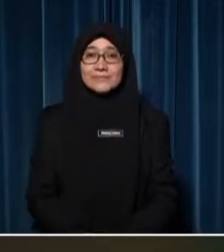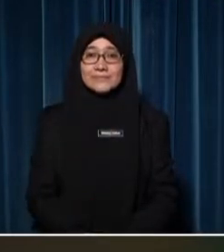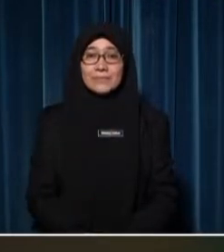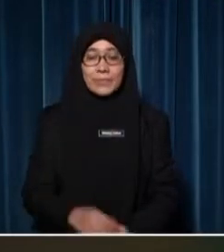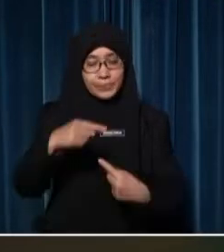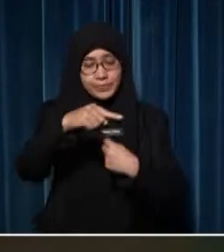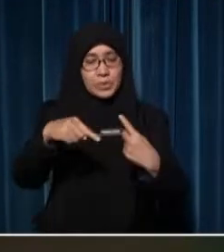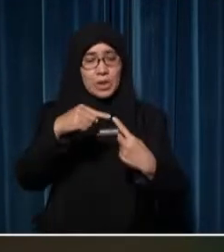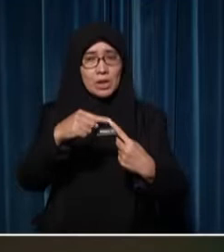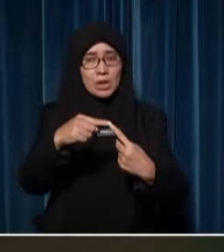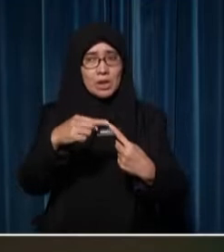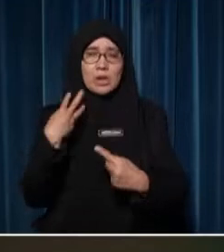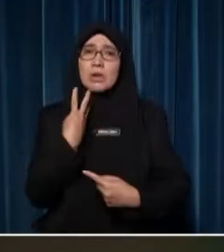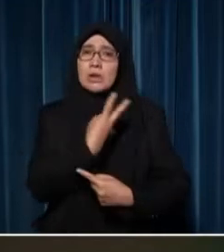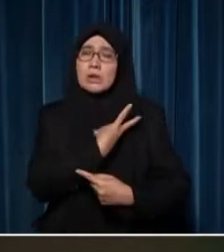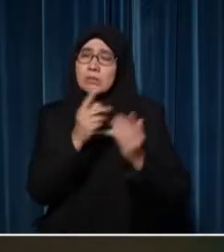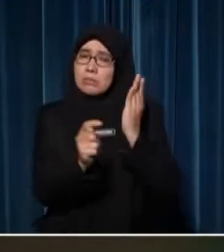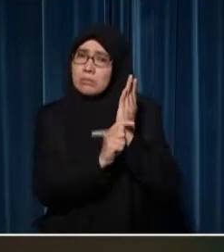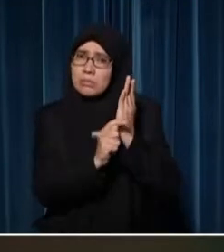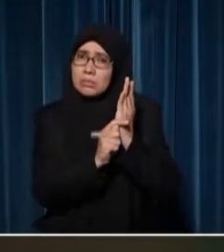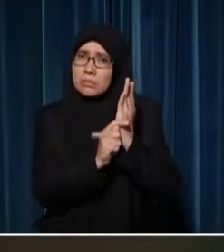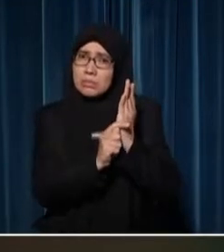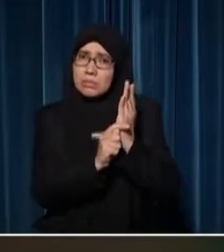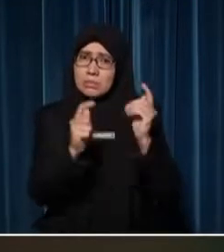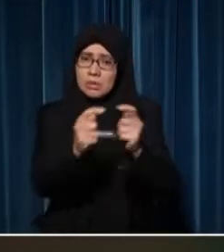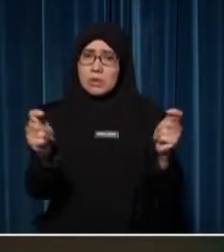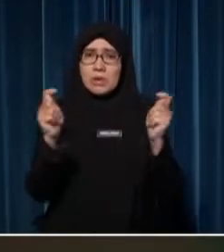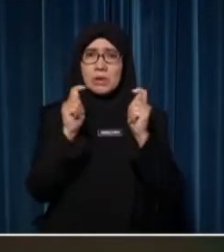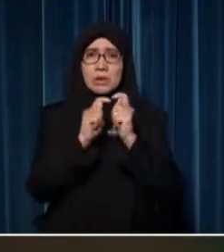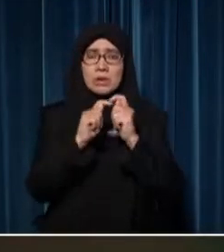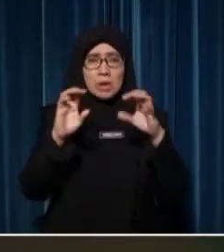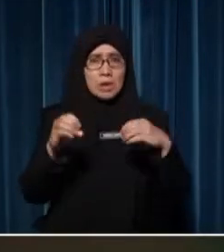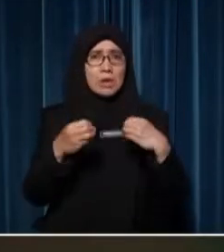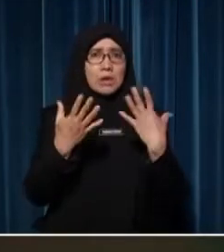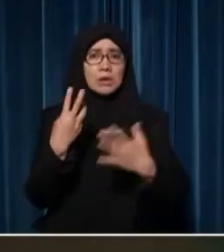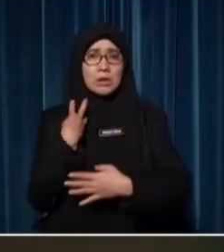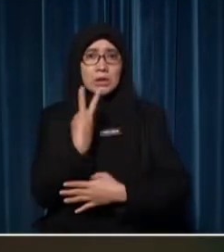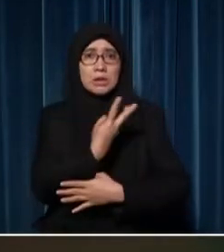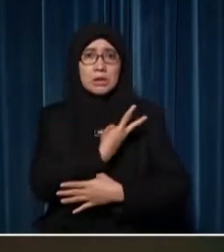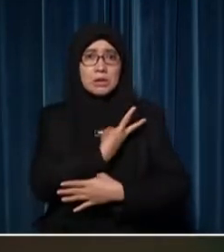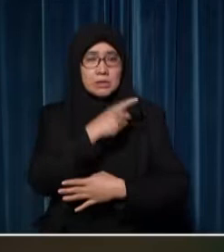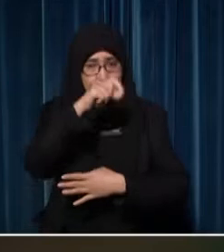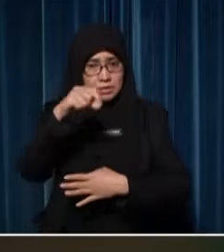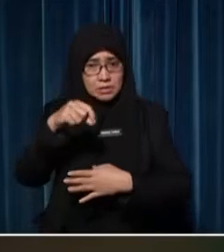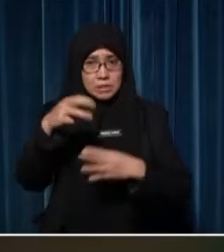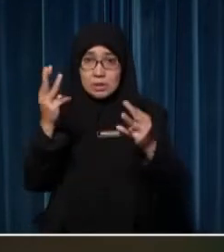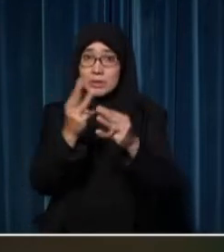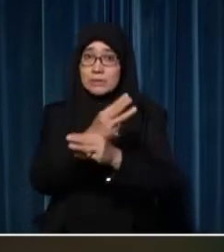When we add them together, this is how we would write the mathematical